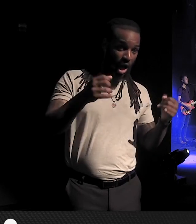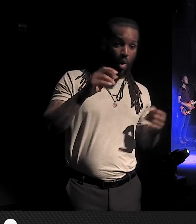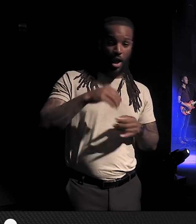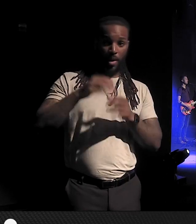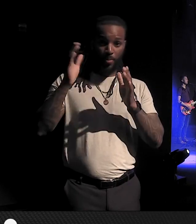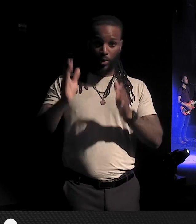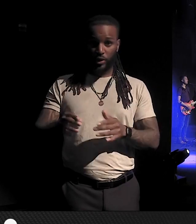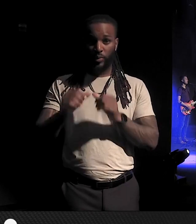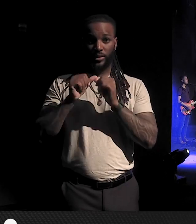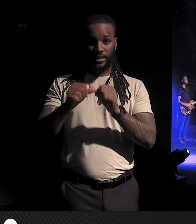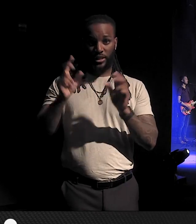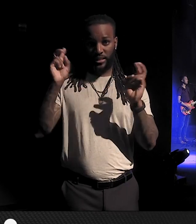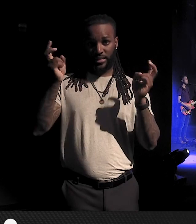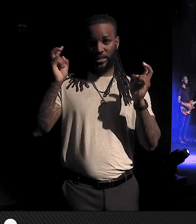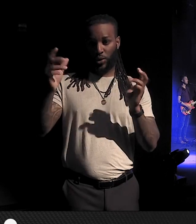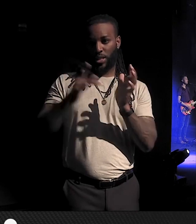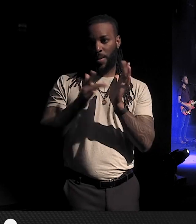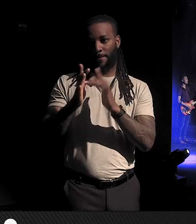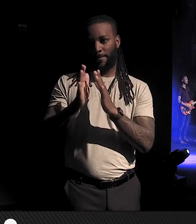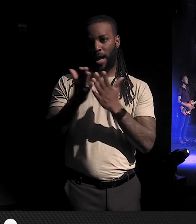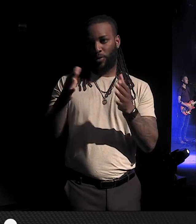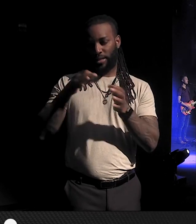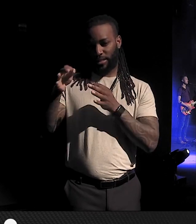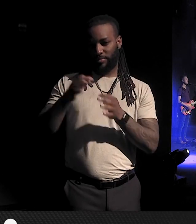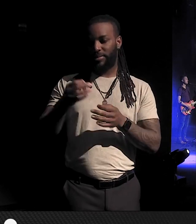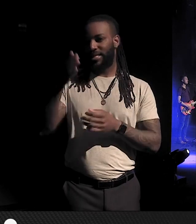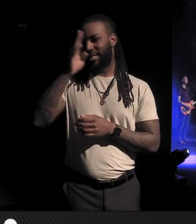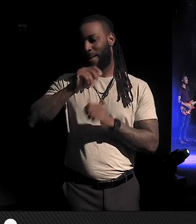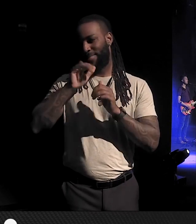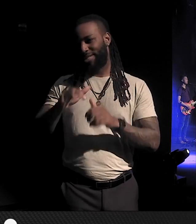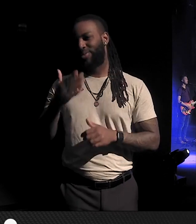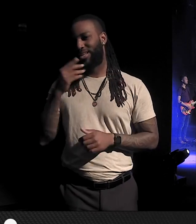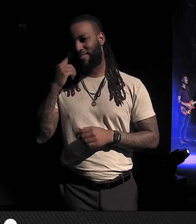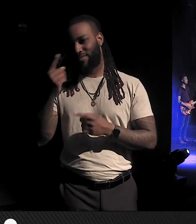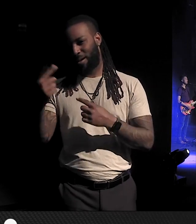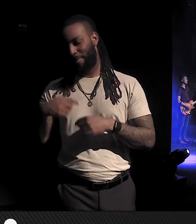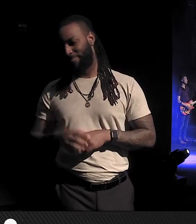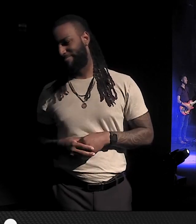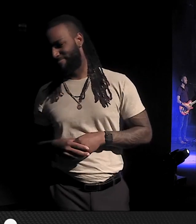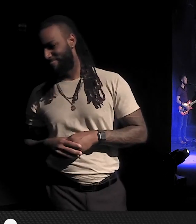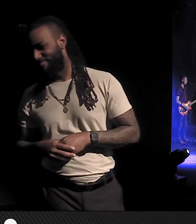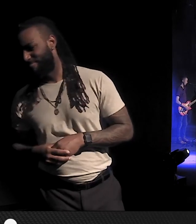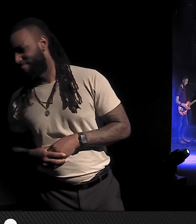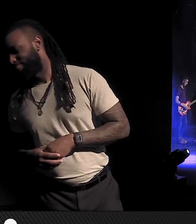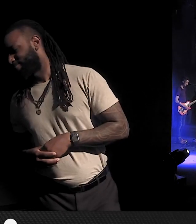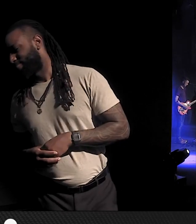as we continue the series, The Bible Explained. God bless you, and thanks for being with us this week.